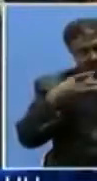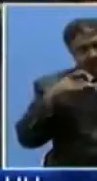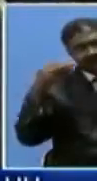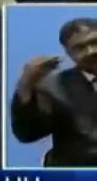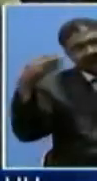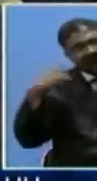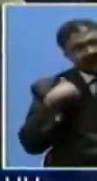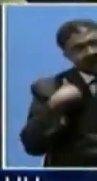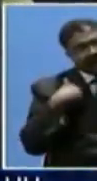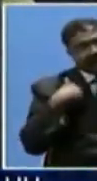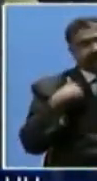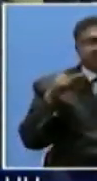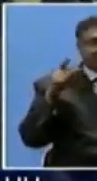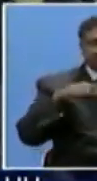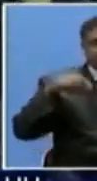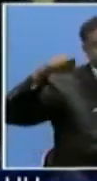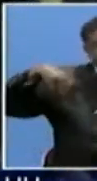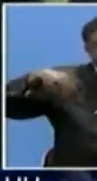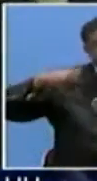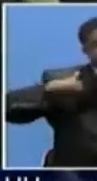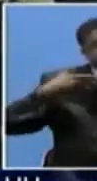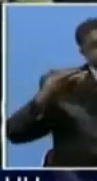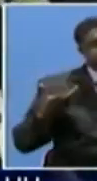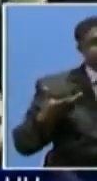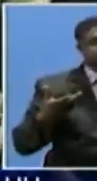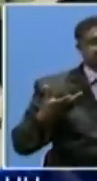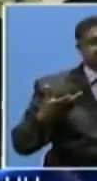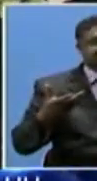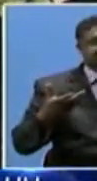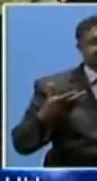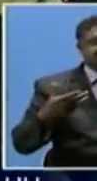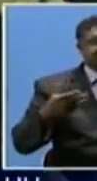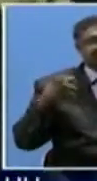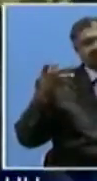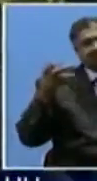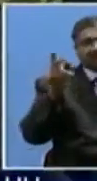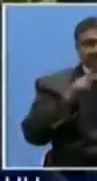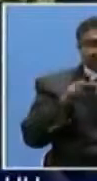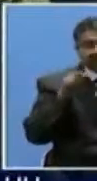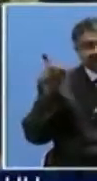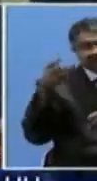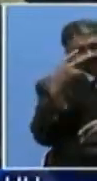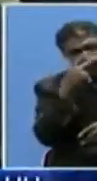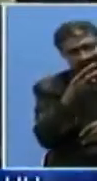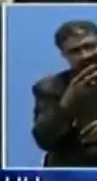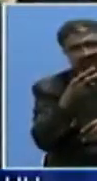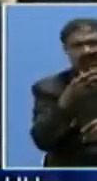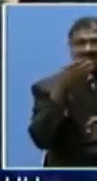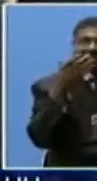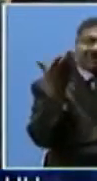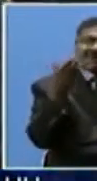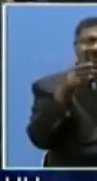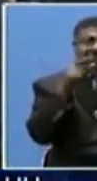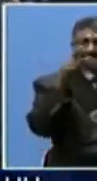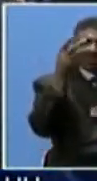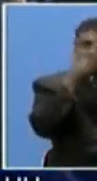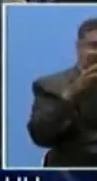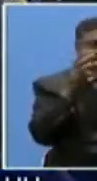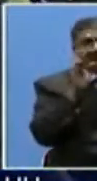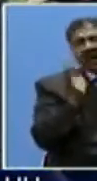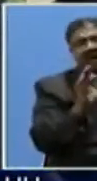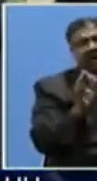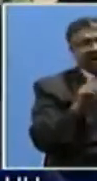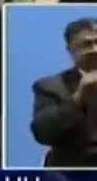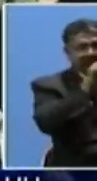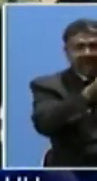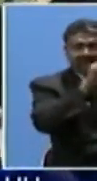horns, has a tail. So where people sit, not to worry about that. What we've done is dramatic. That's never happened